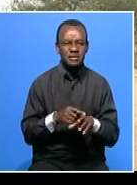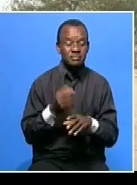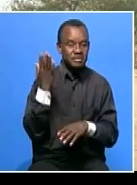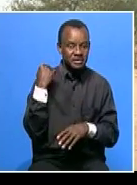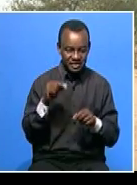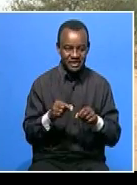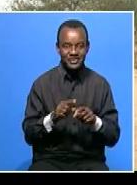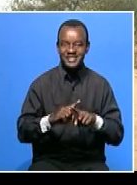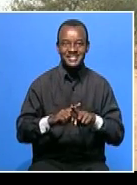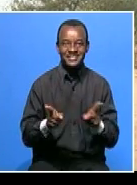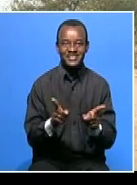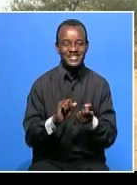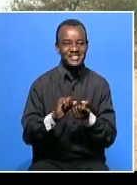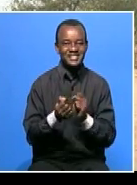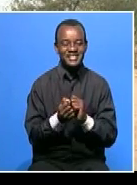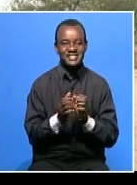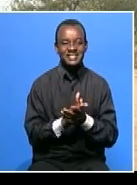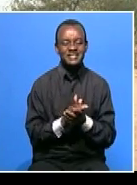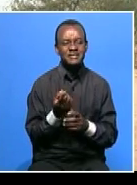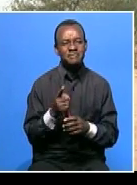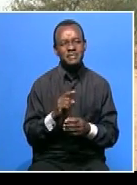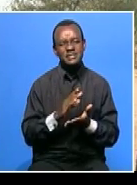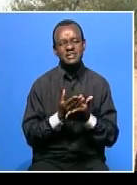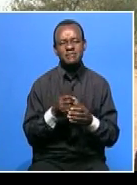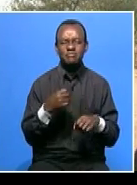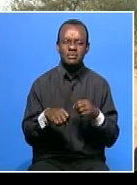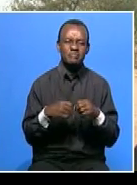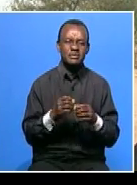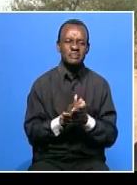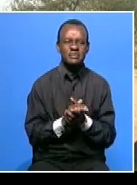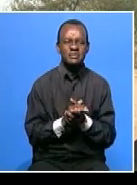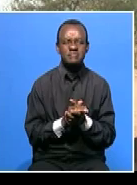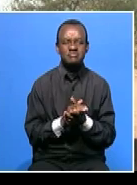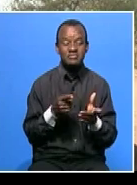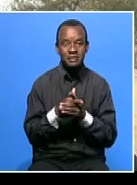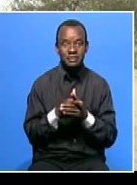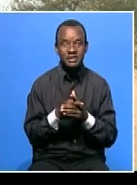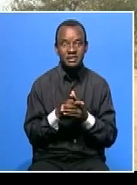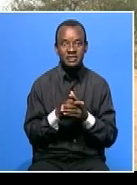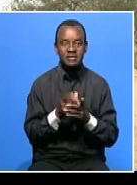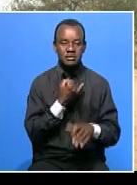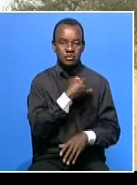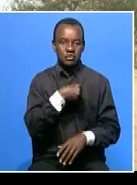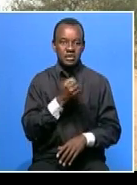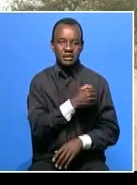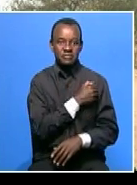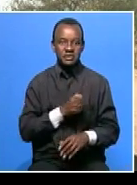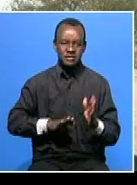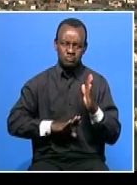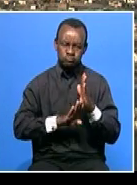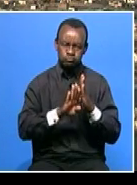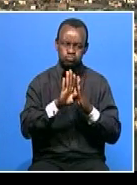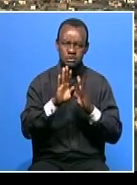are shortcomings, and maybe that is why our lives are not improving and some benefits and services coming our